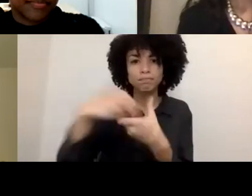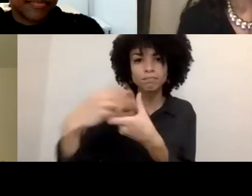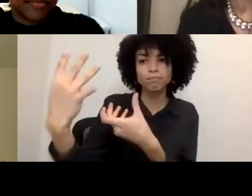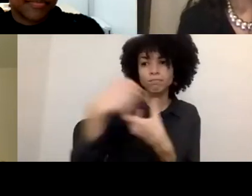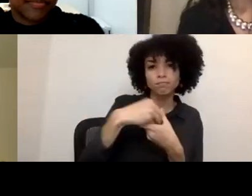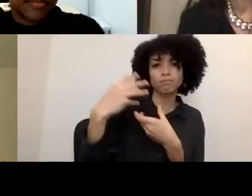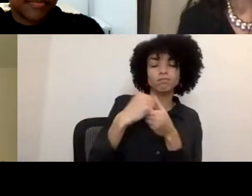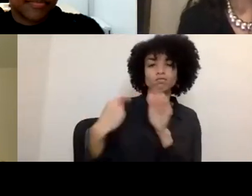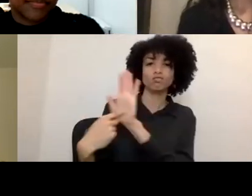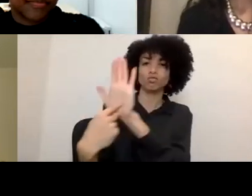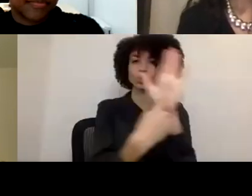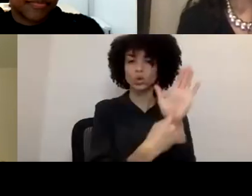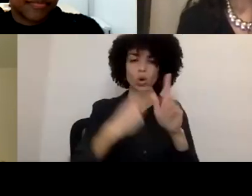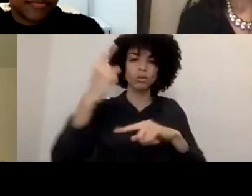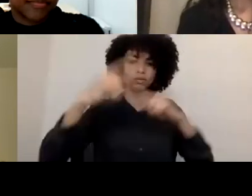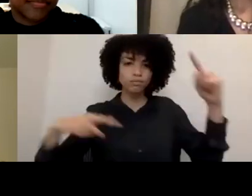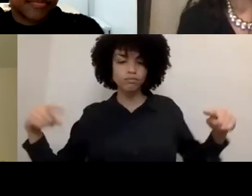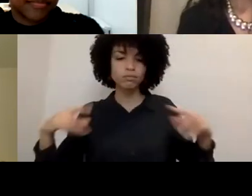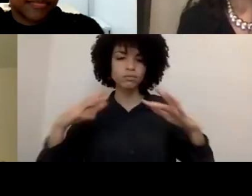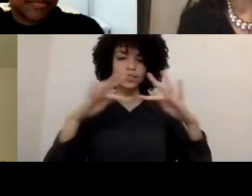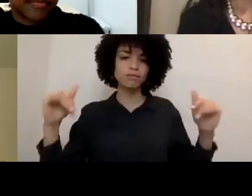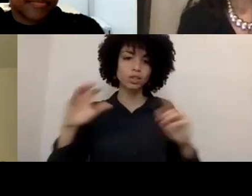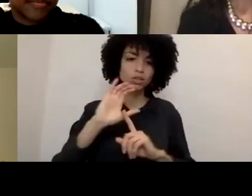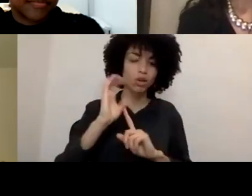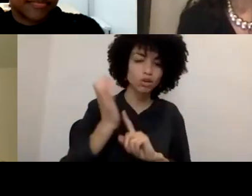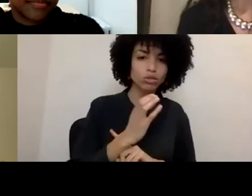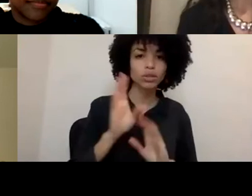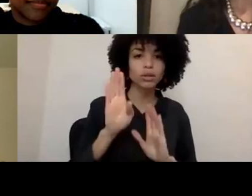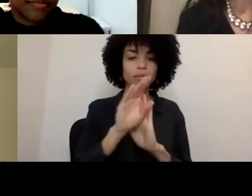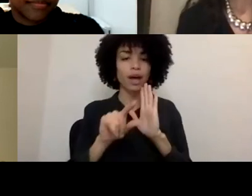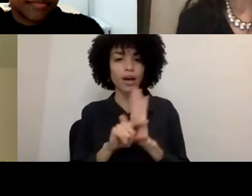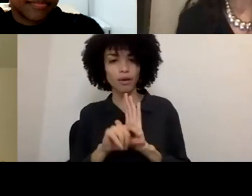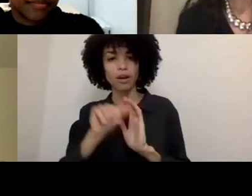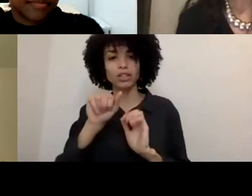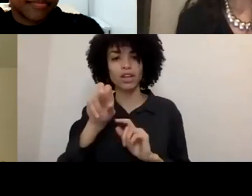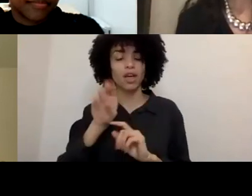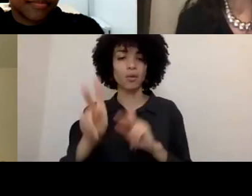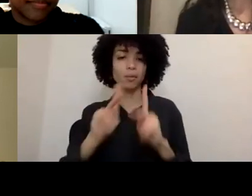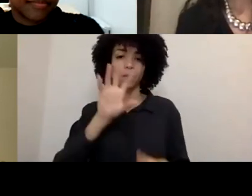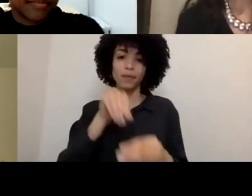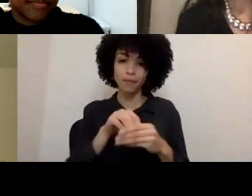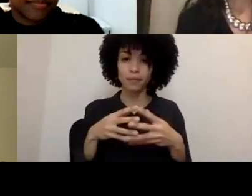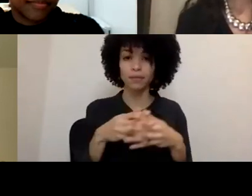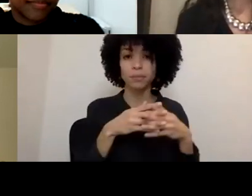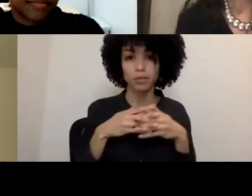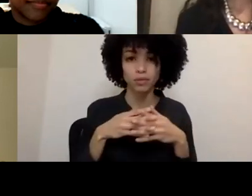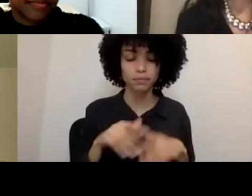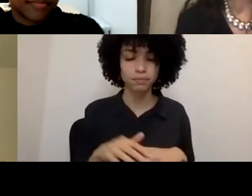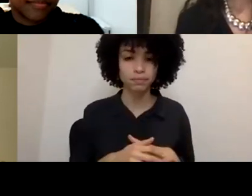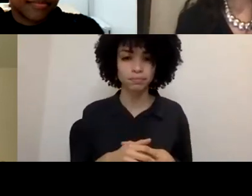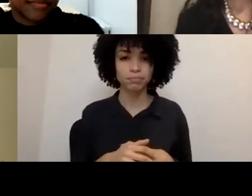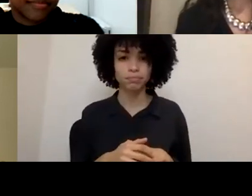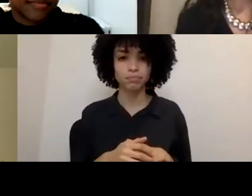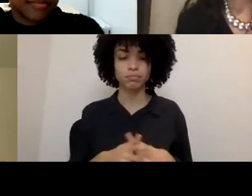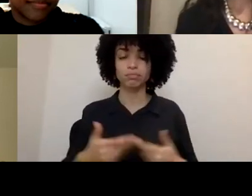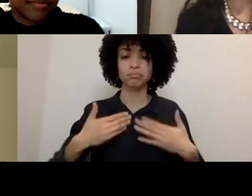the diverse cultures, backgrounds of Arabs in the United States. Just to a little bit about